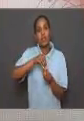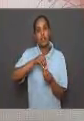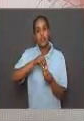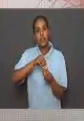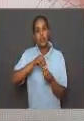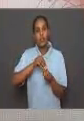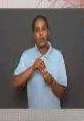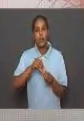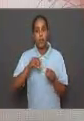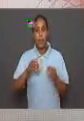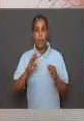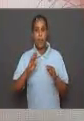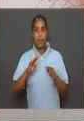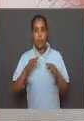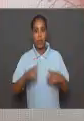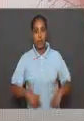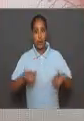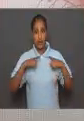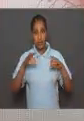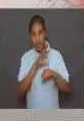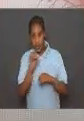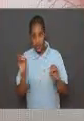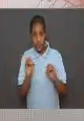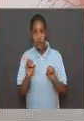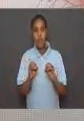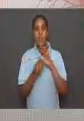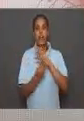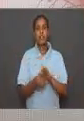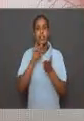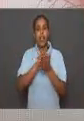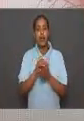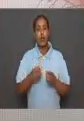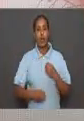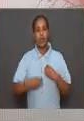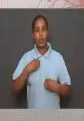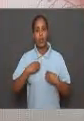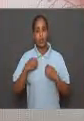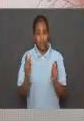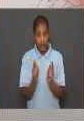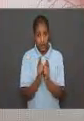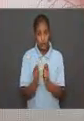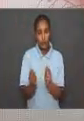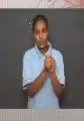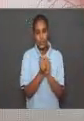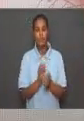the abiotic or non-living factors that organisms interact with.